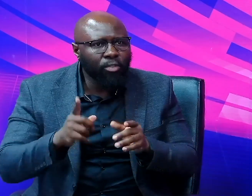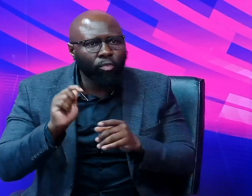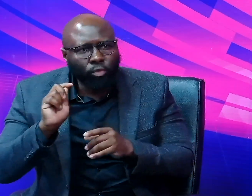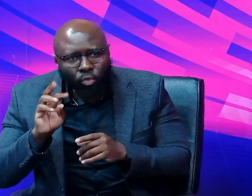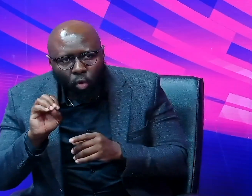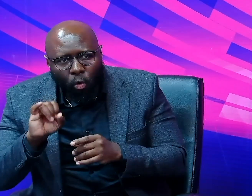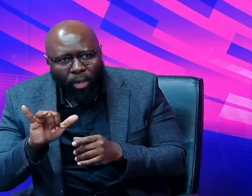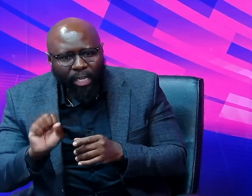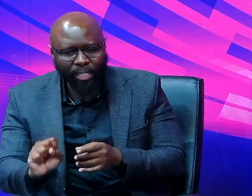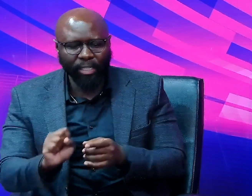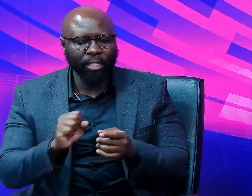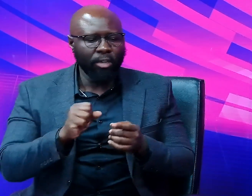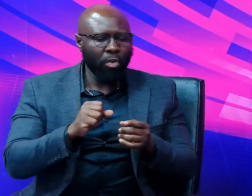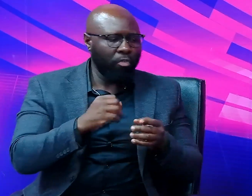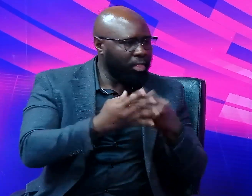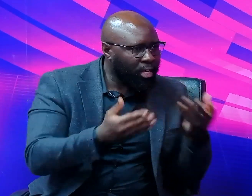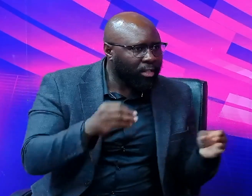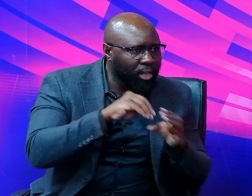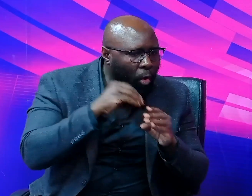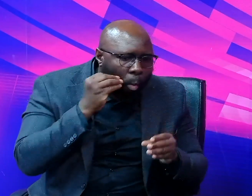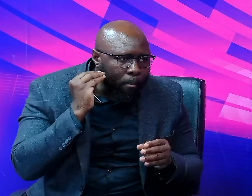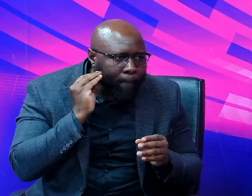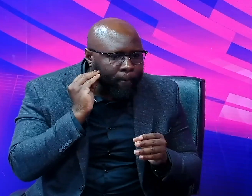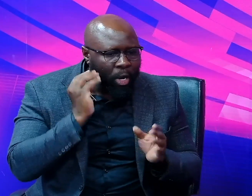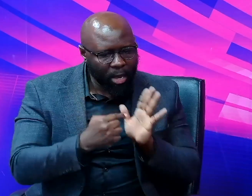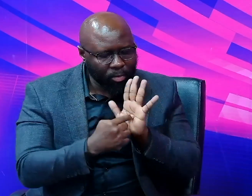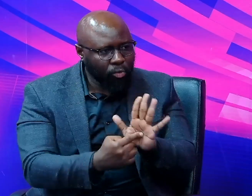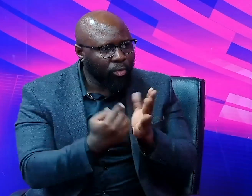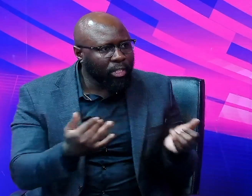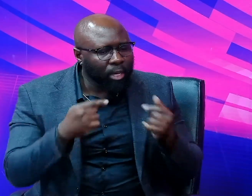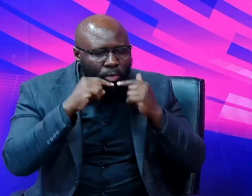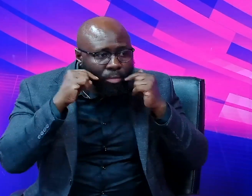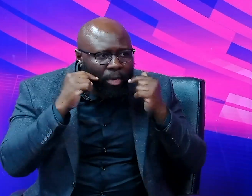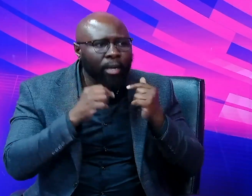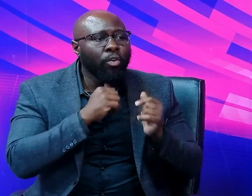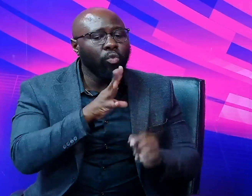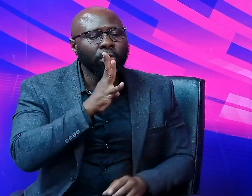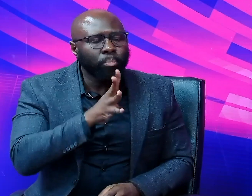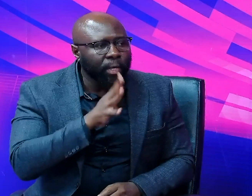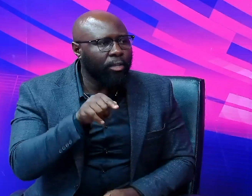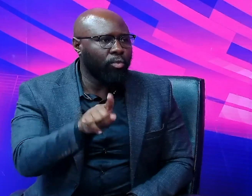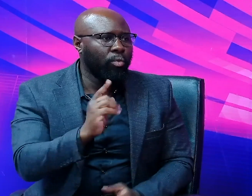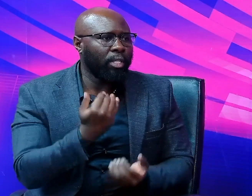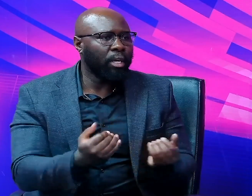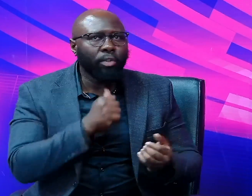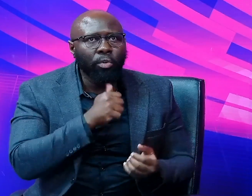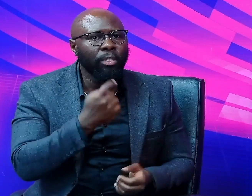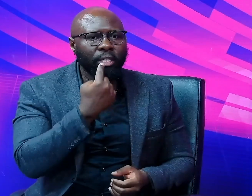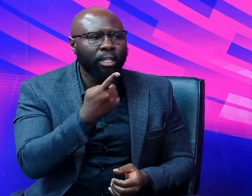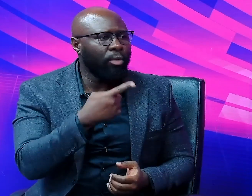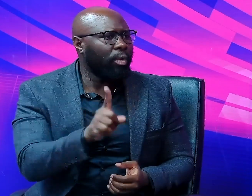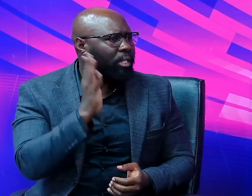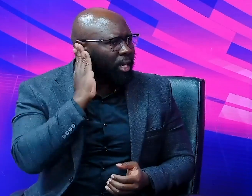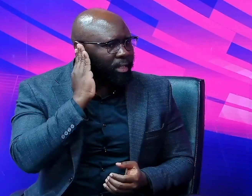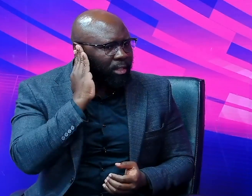maybe the parent and the child can come up with some small signs, the home signs or gestures, smile, water,